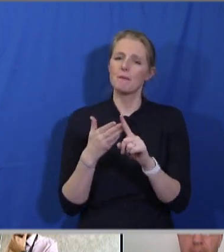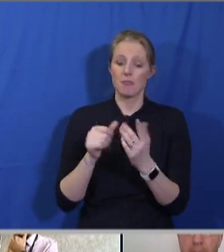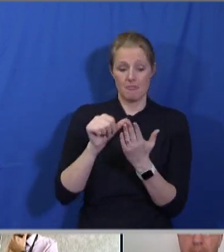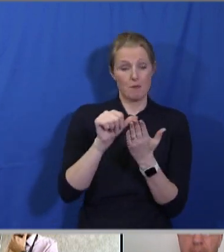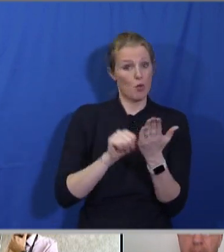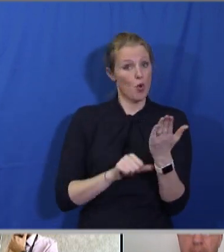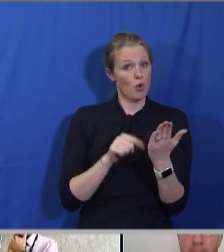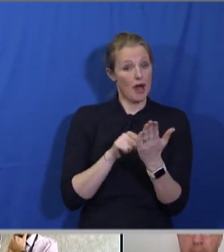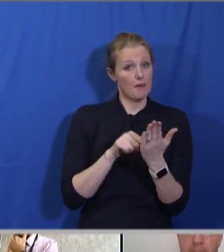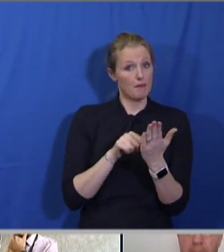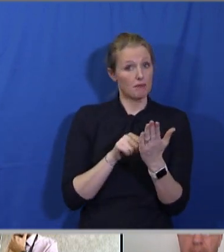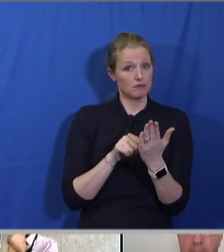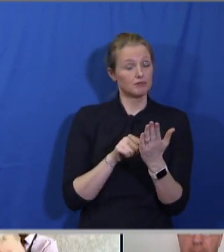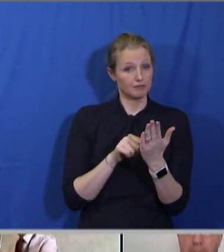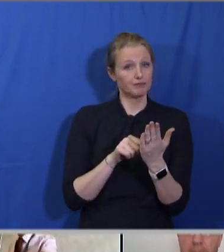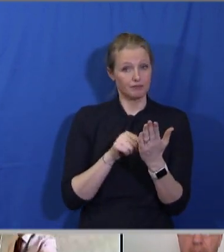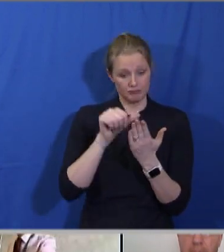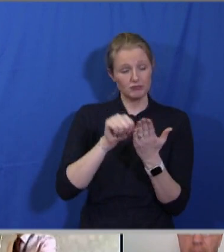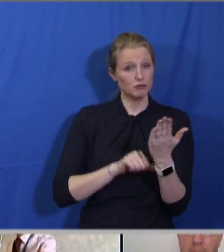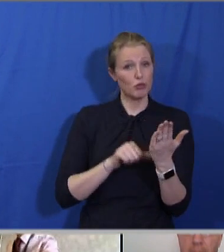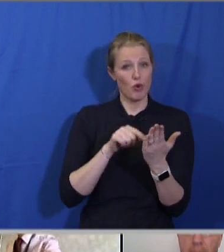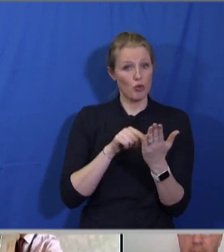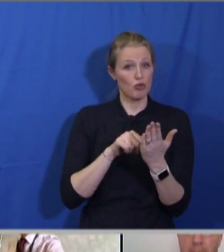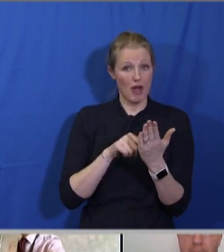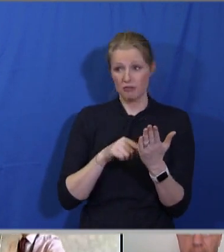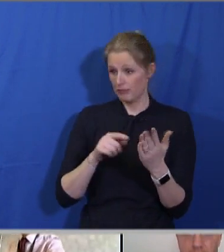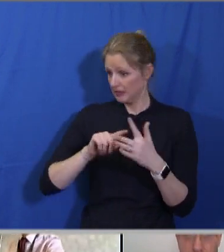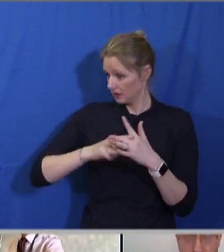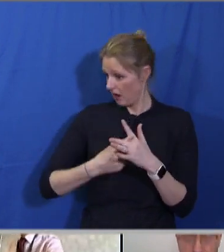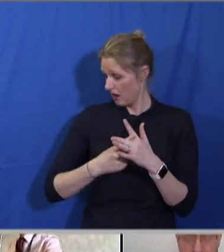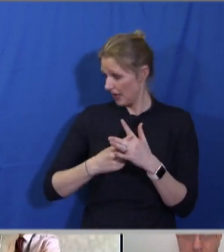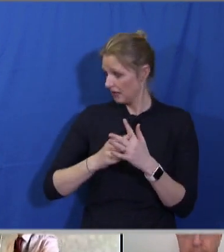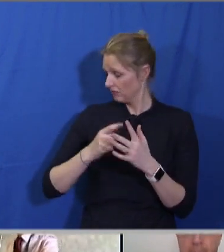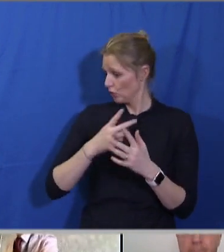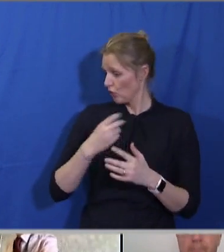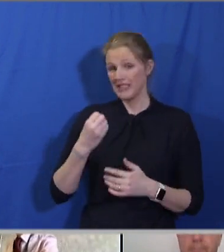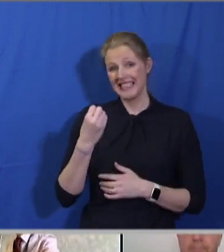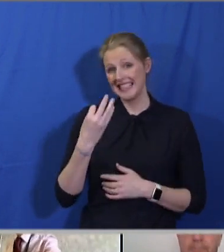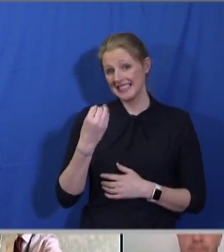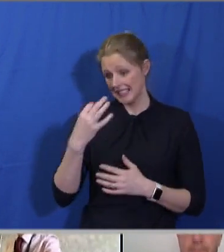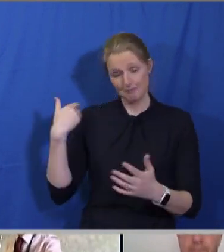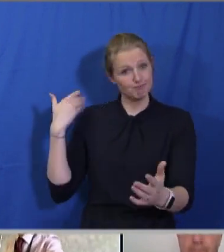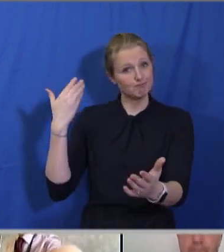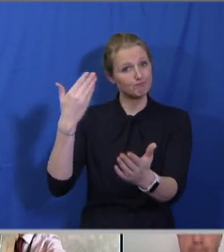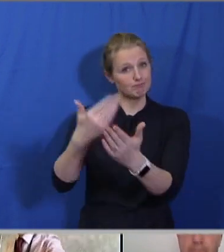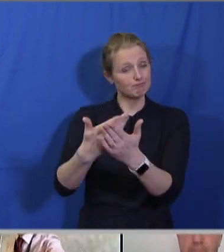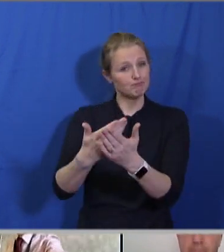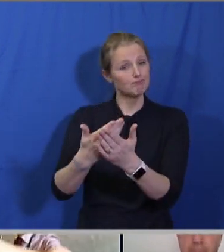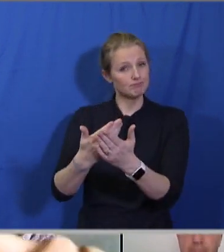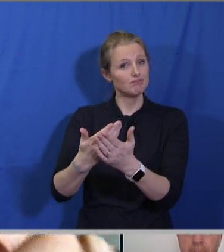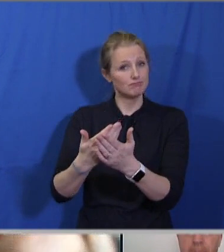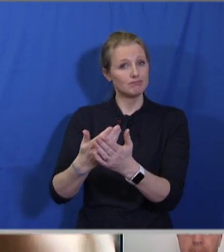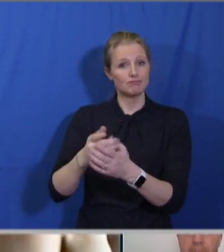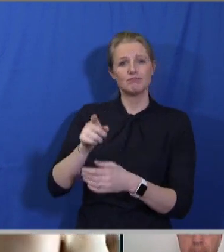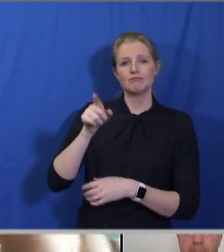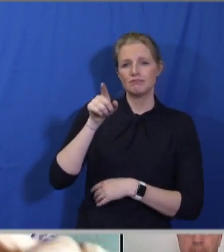been it's been on the ground since 2018. We're currently we're taking a